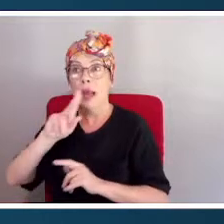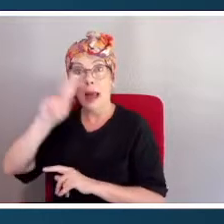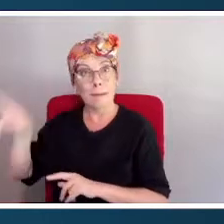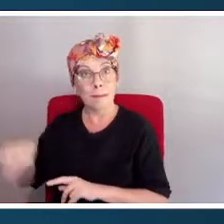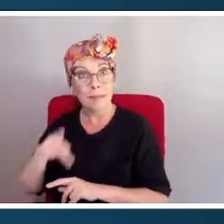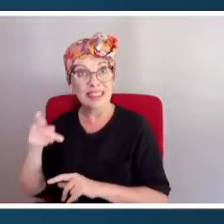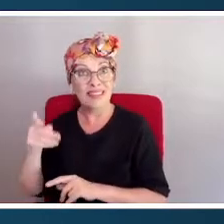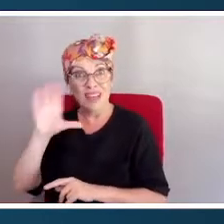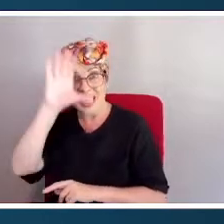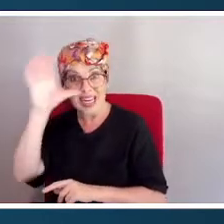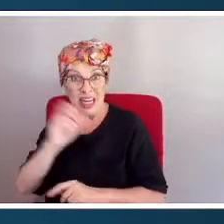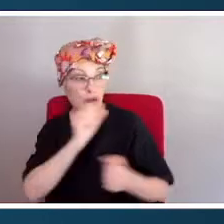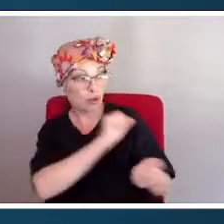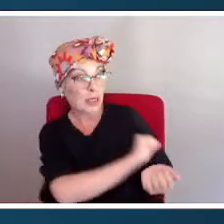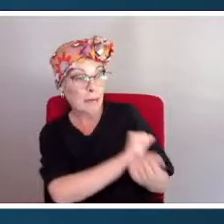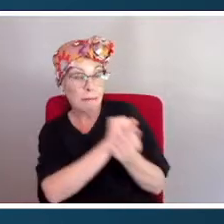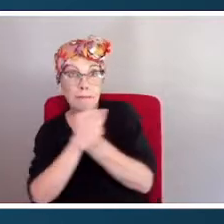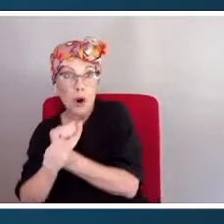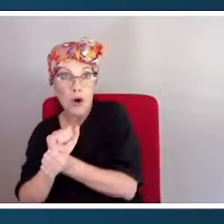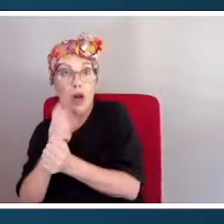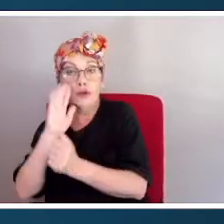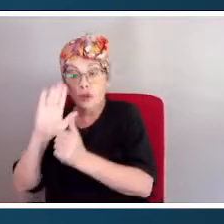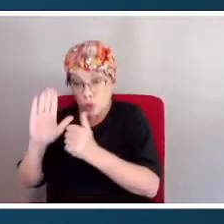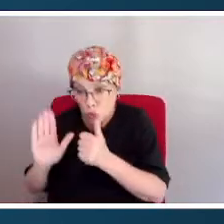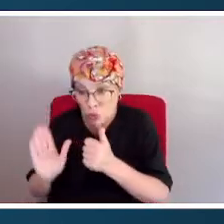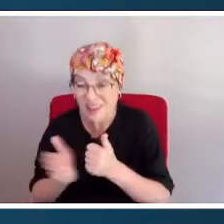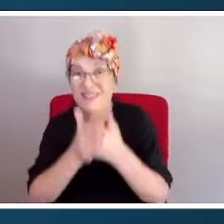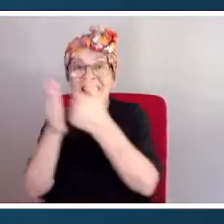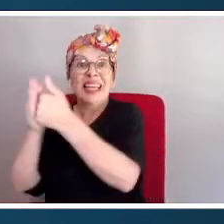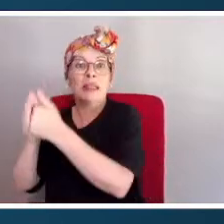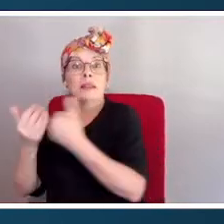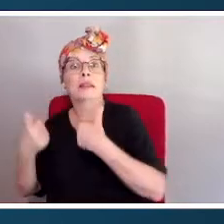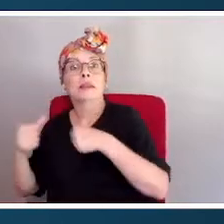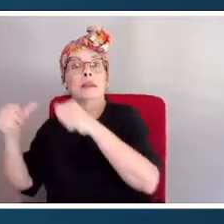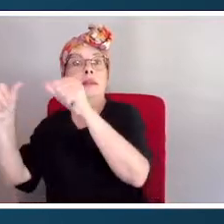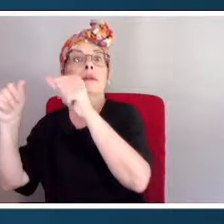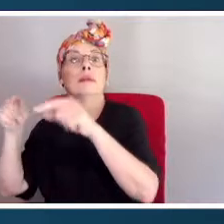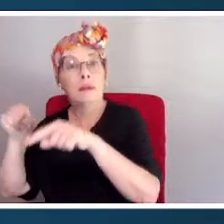recovery, it means that something else has to give up.